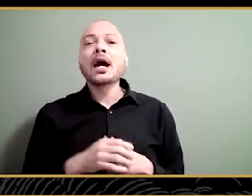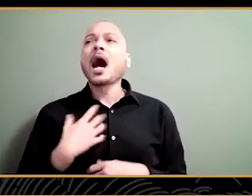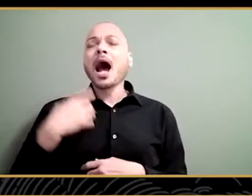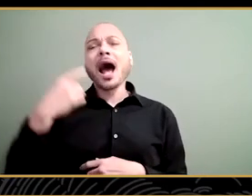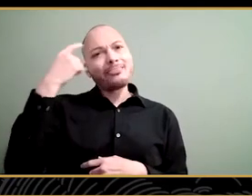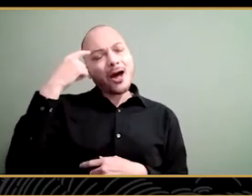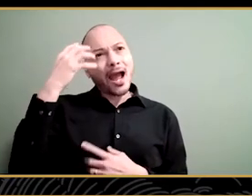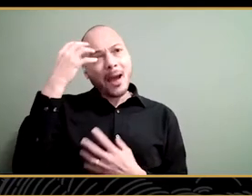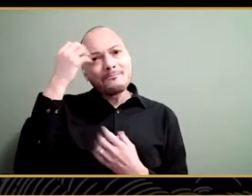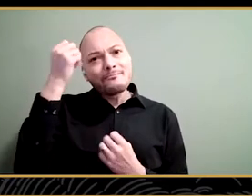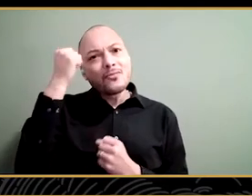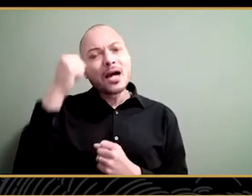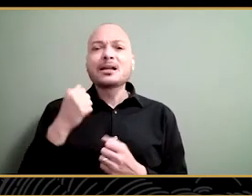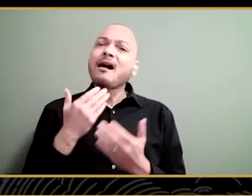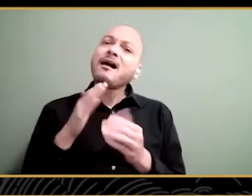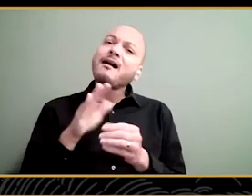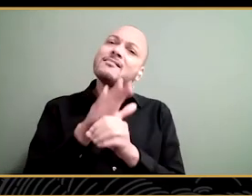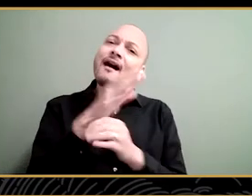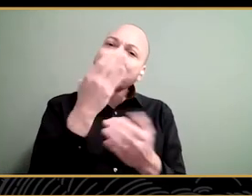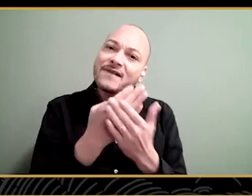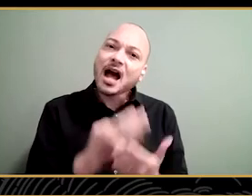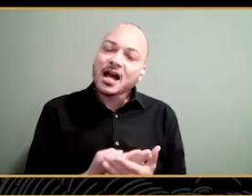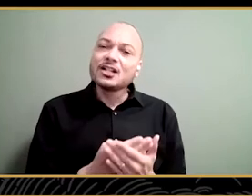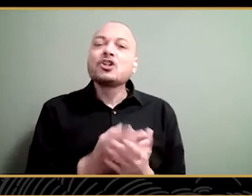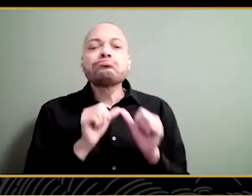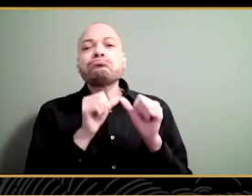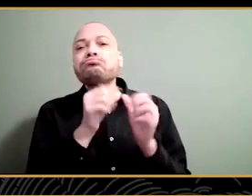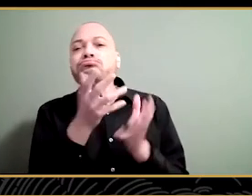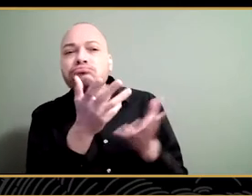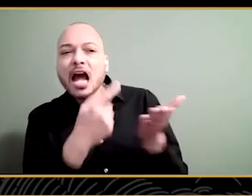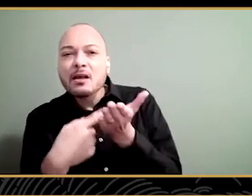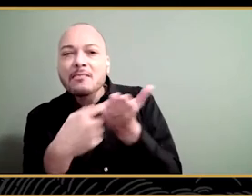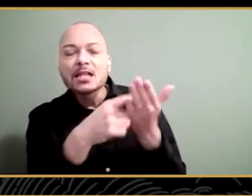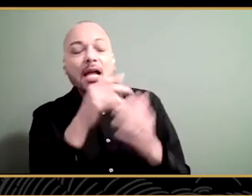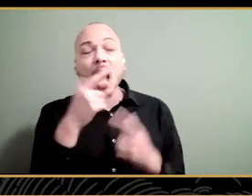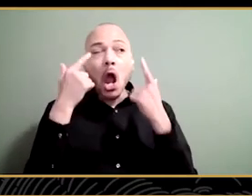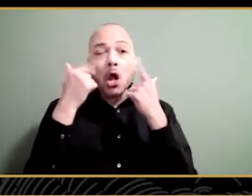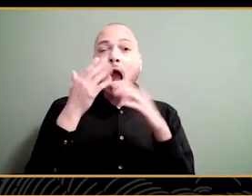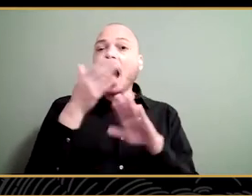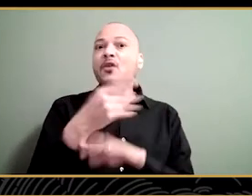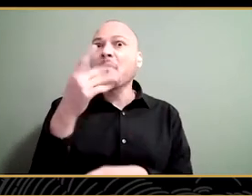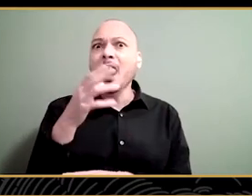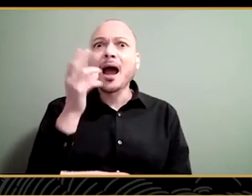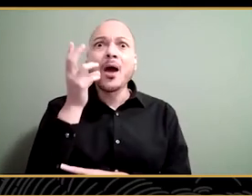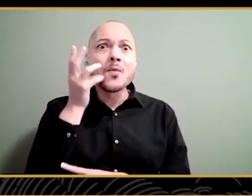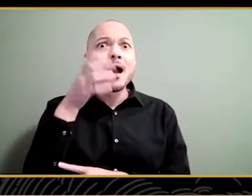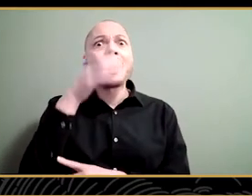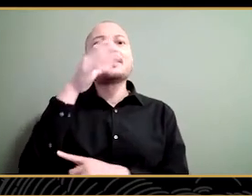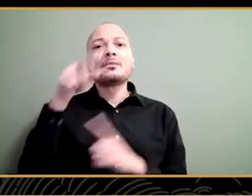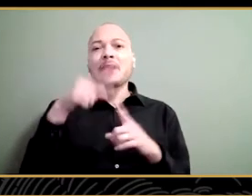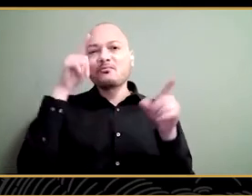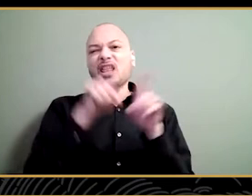memorize enough facts to stay composed in debates and not cry after one glass of wine when my brother says, we can all just